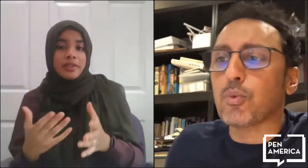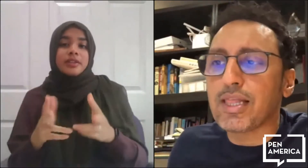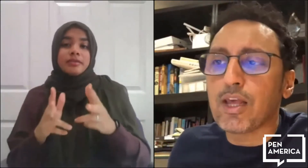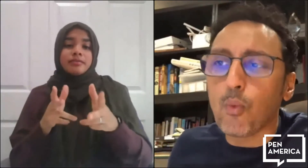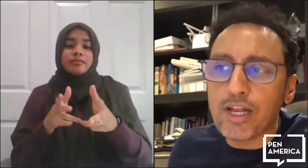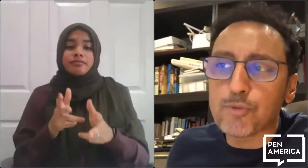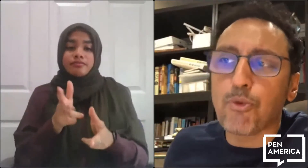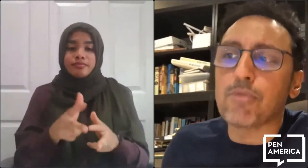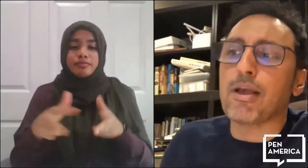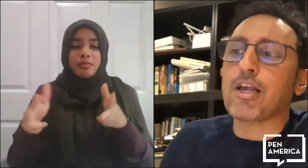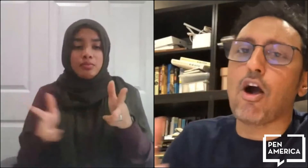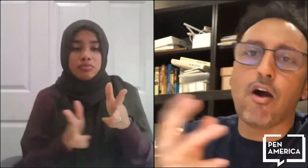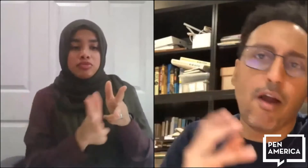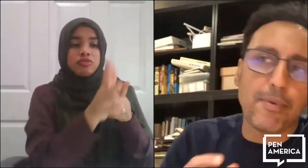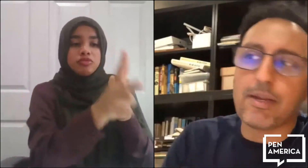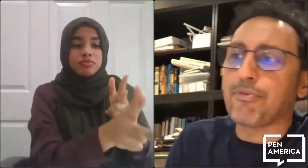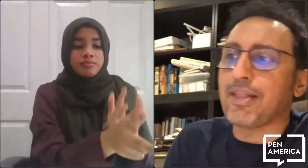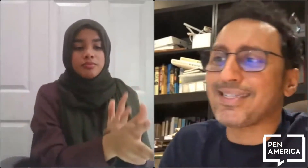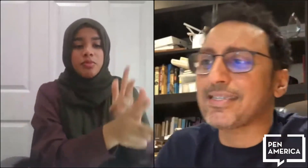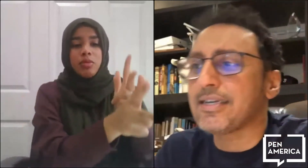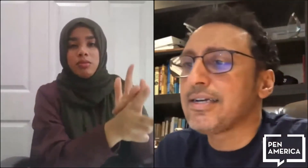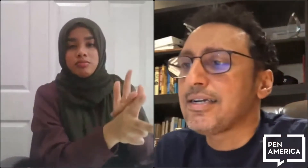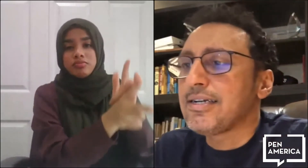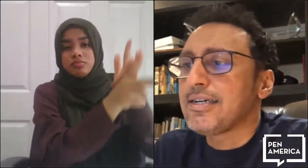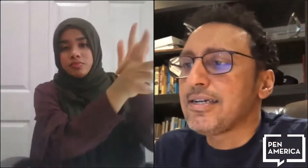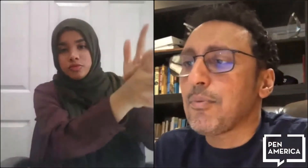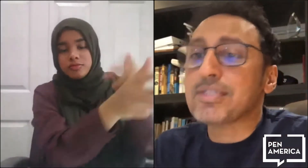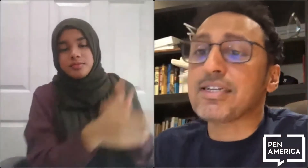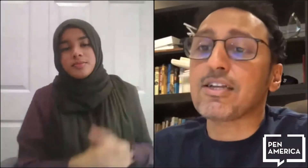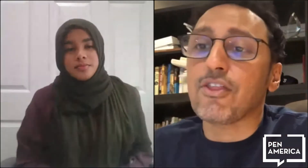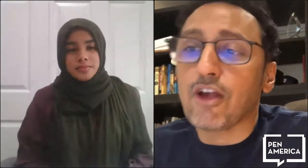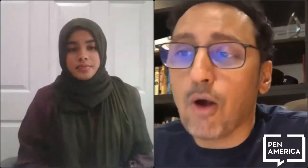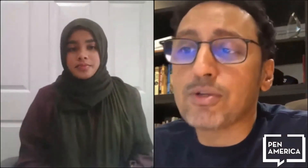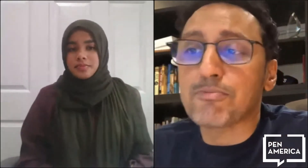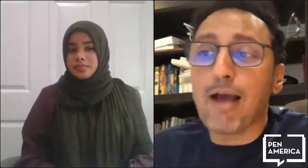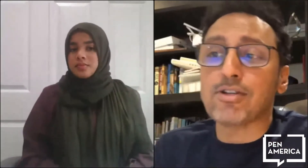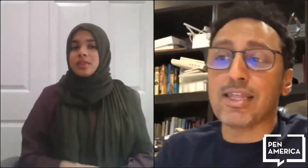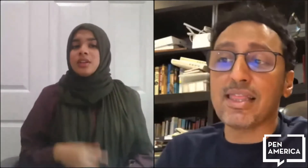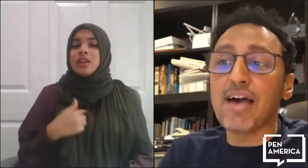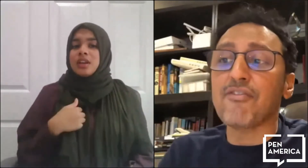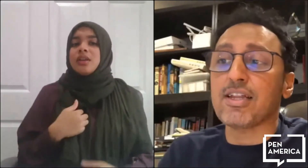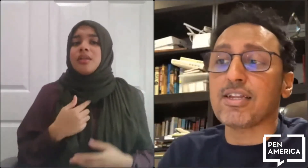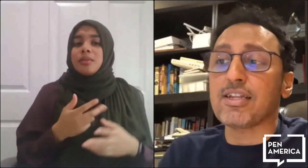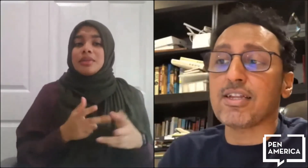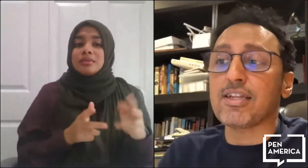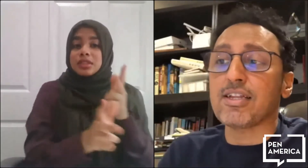truck's squealing winch pulled my car up into place. It wasn't until the car was mounted,